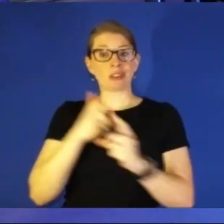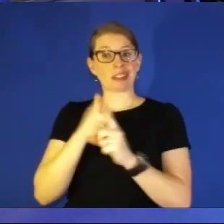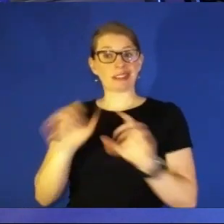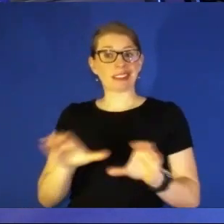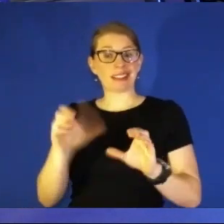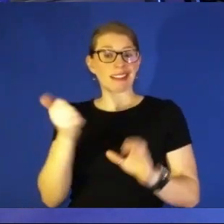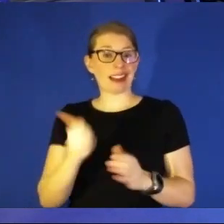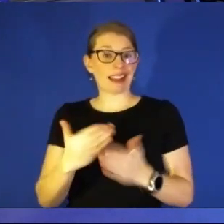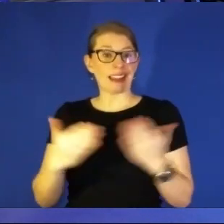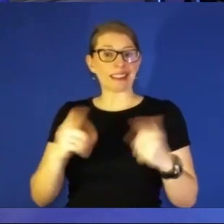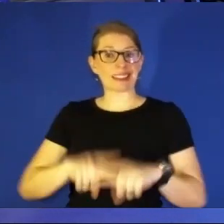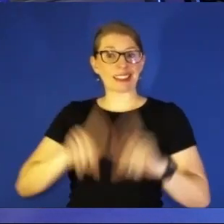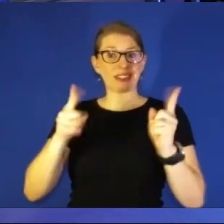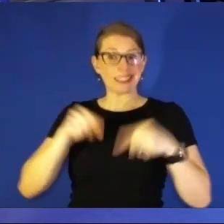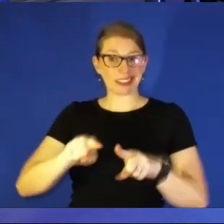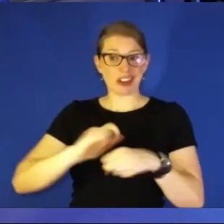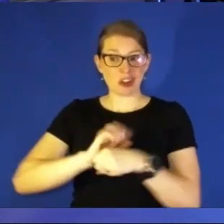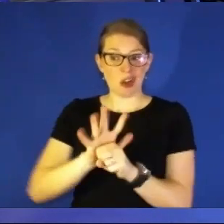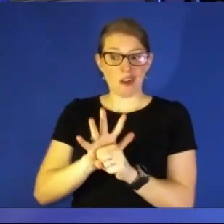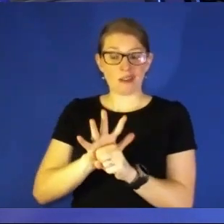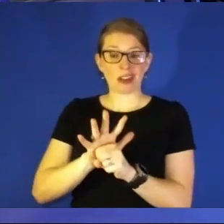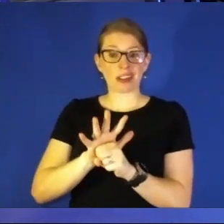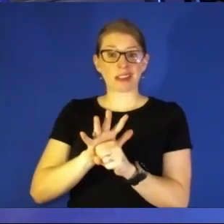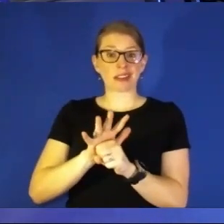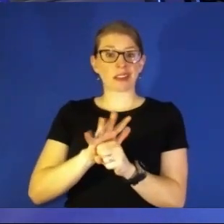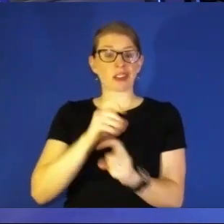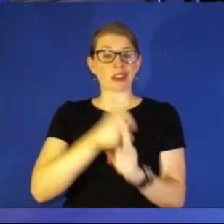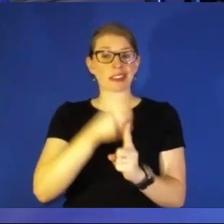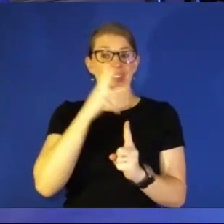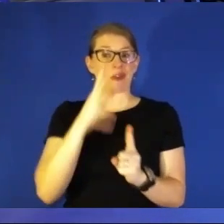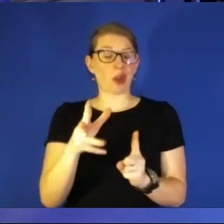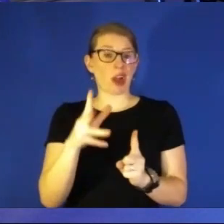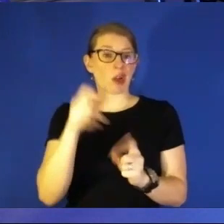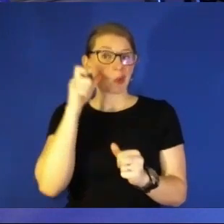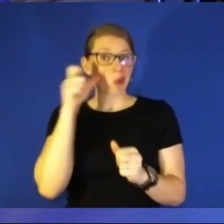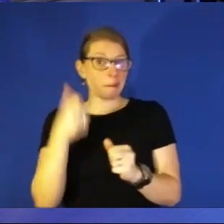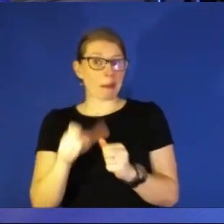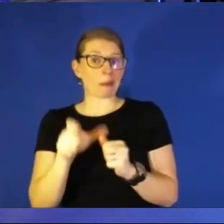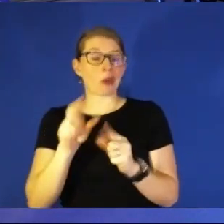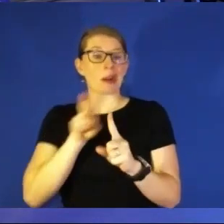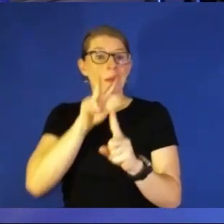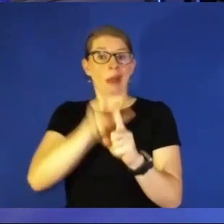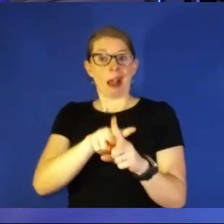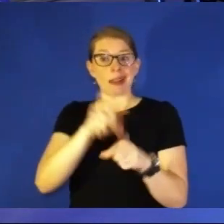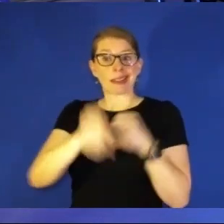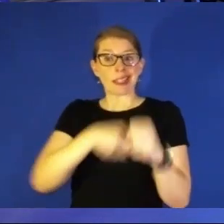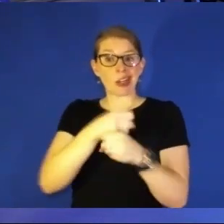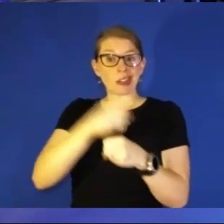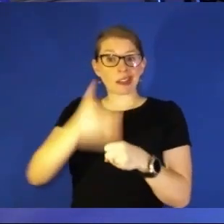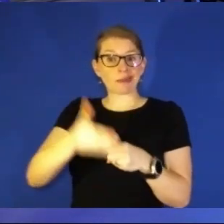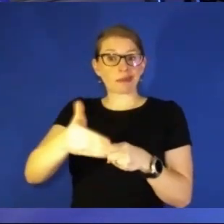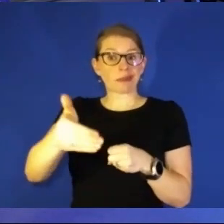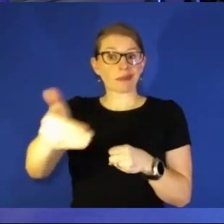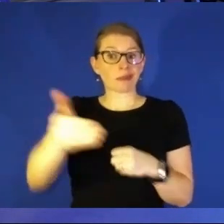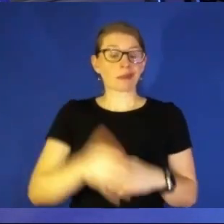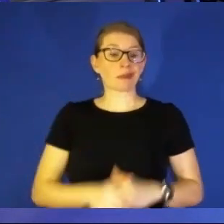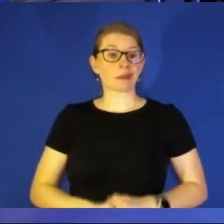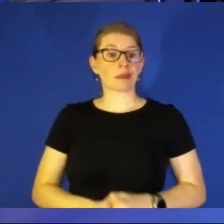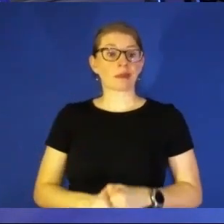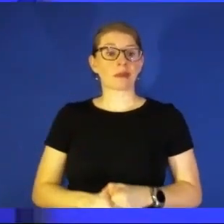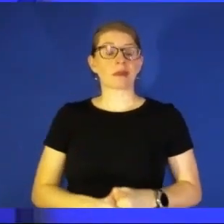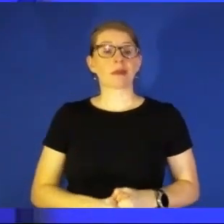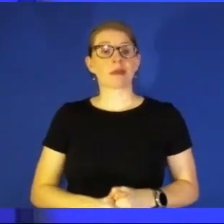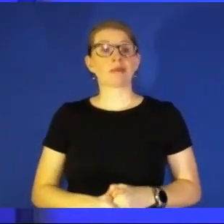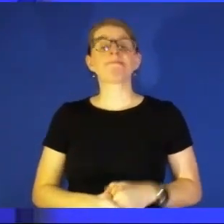differently during COVID that you're going to take with you in the years ahead that follow?